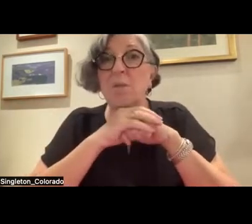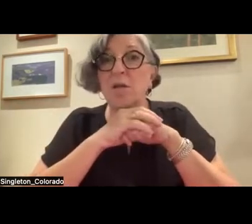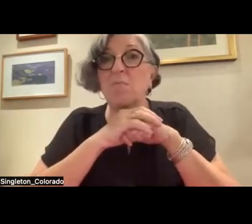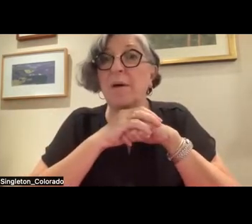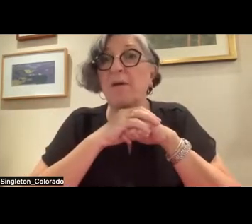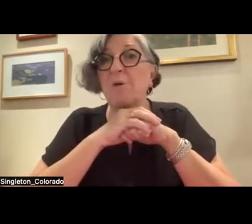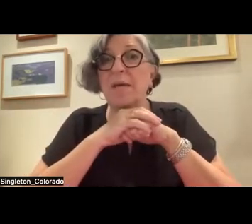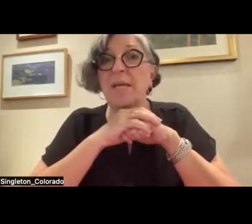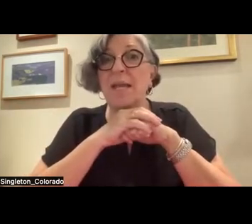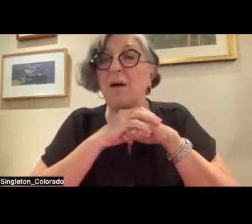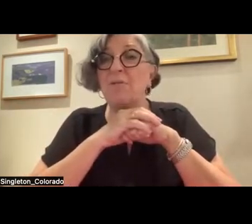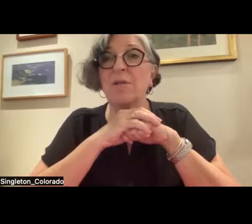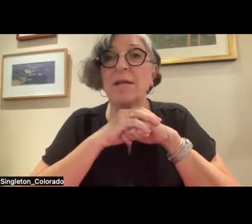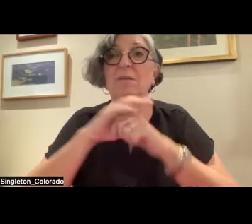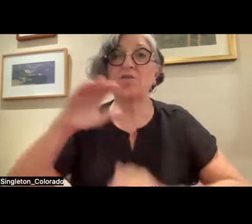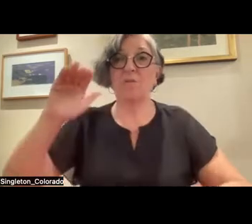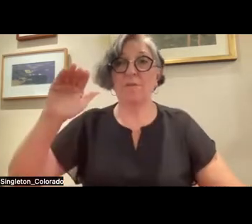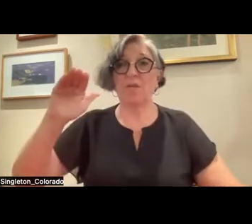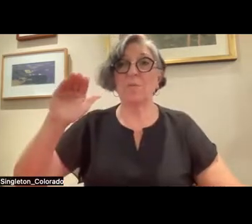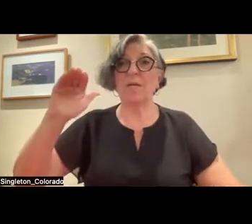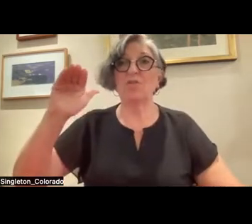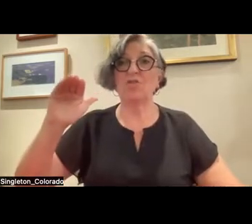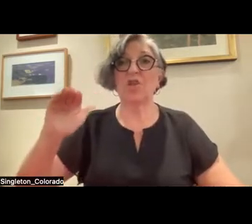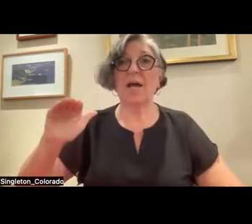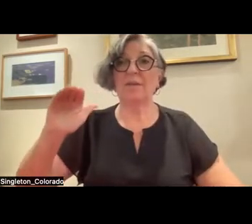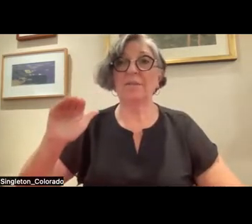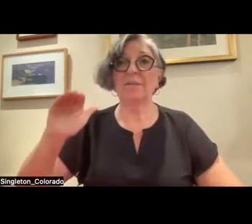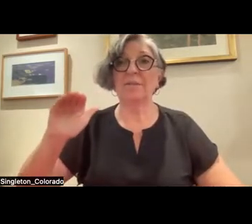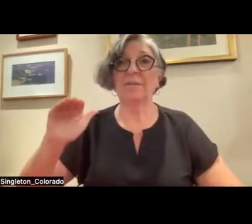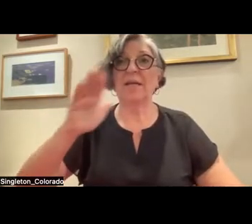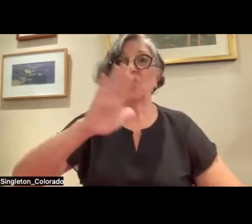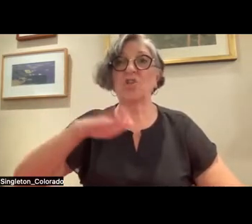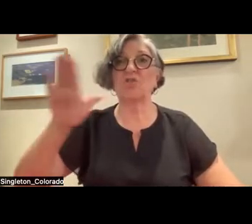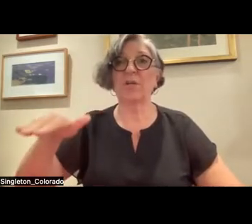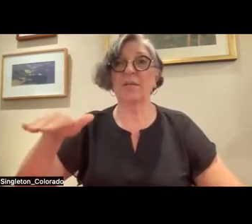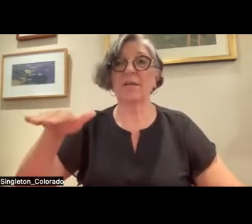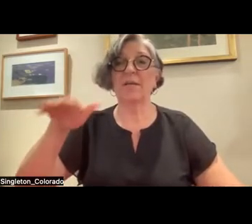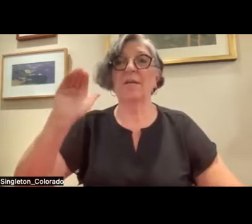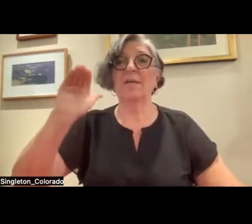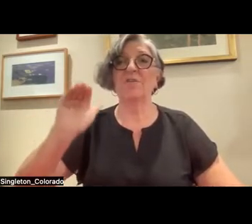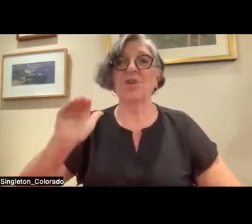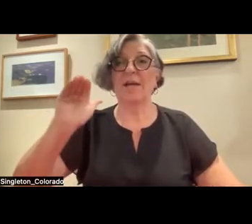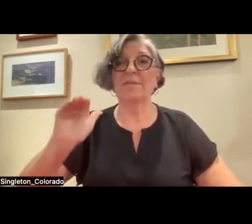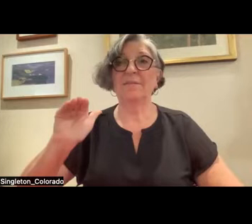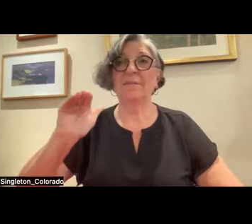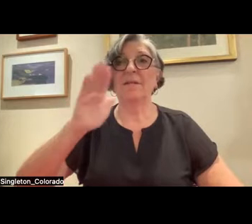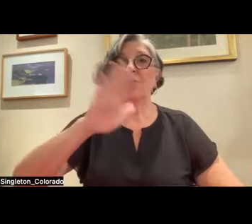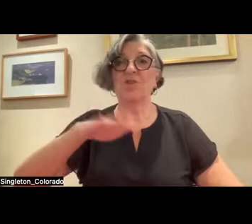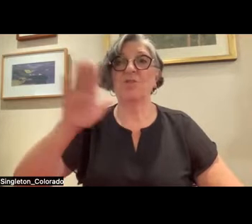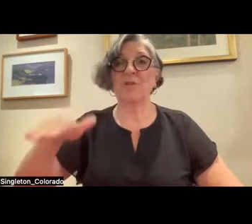can be marked by a repeating noun. So like if you watch me, child and children,